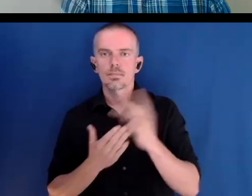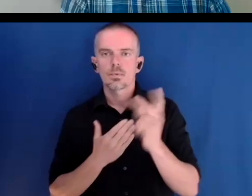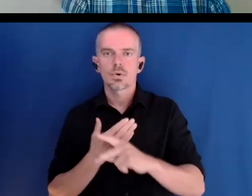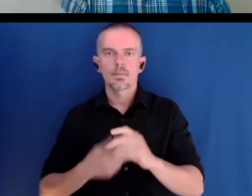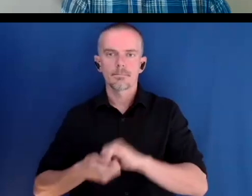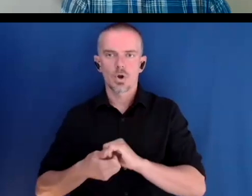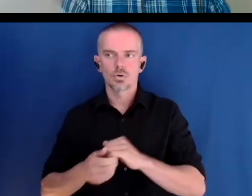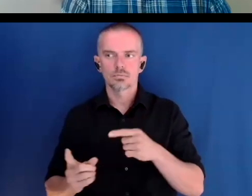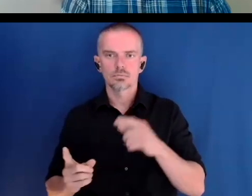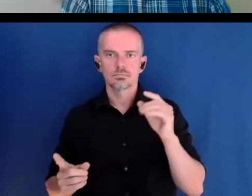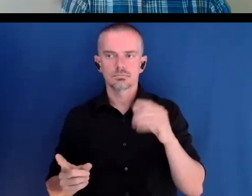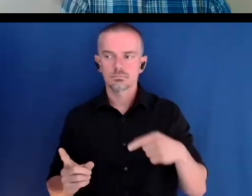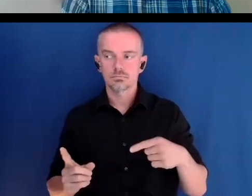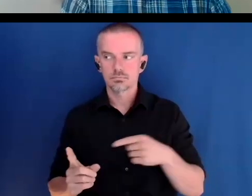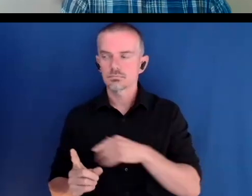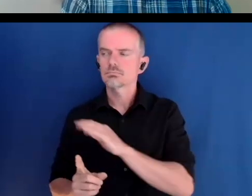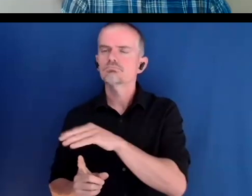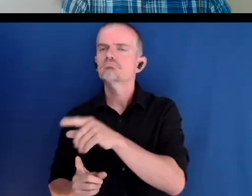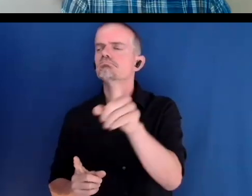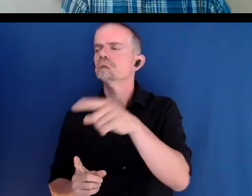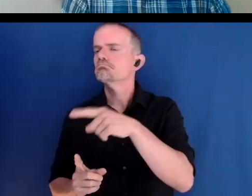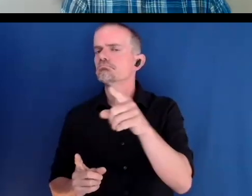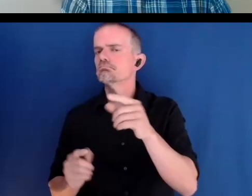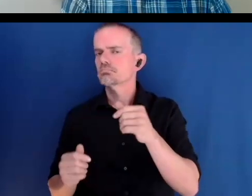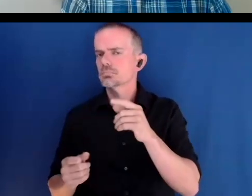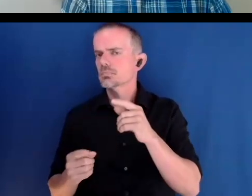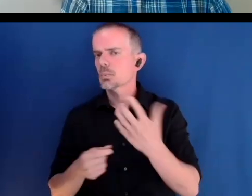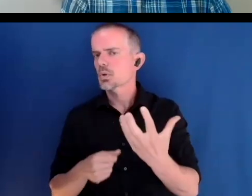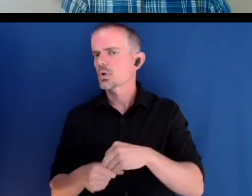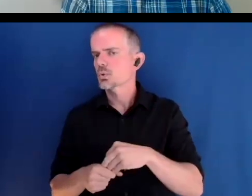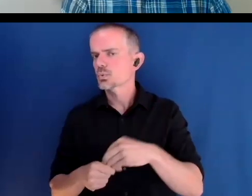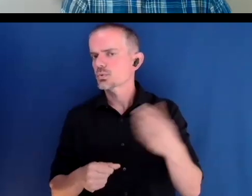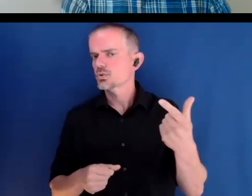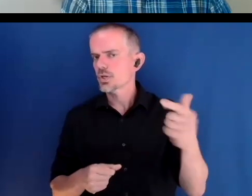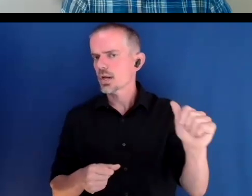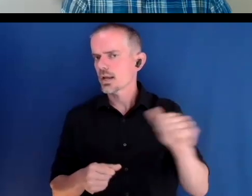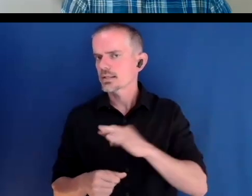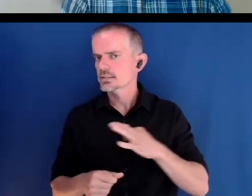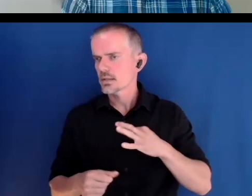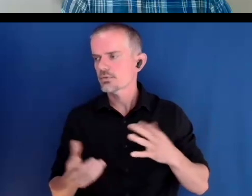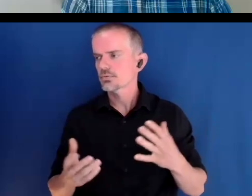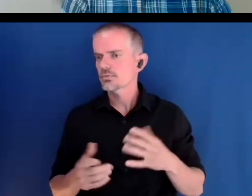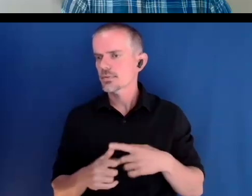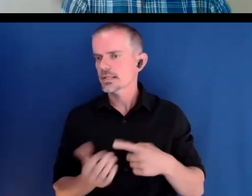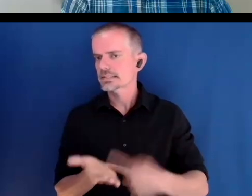partner, you should be able to set something up to discuss the issue.